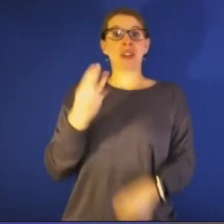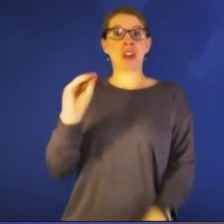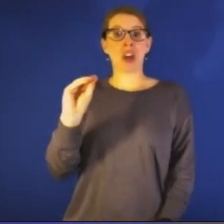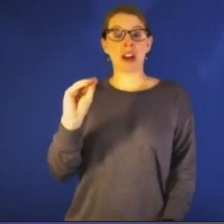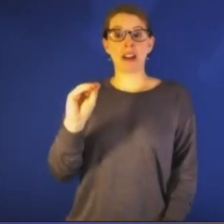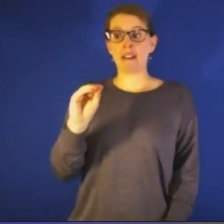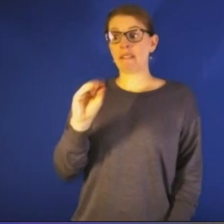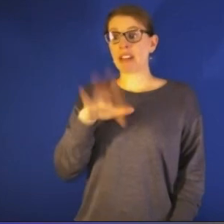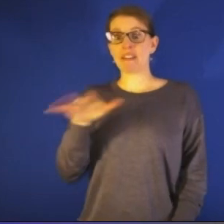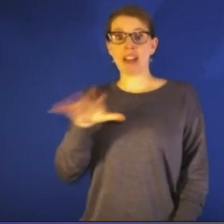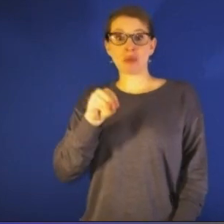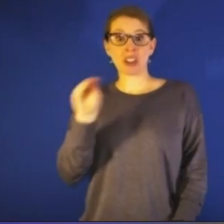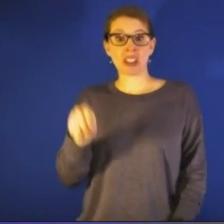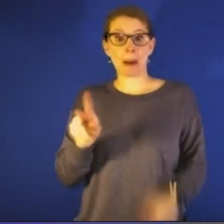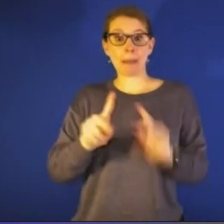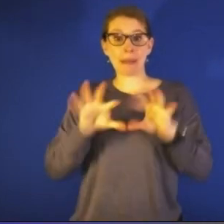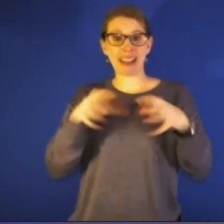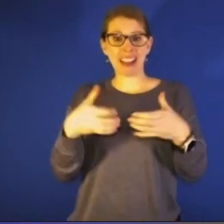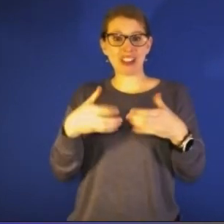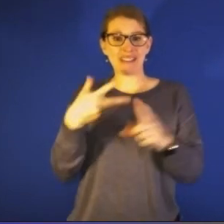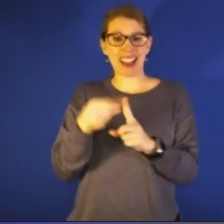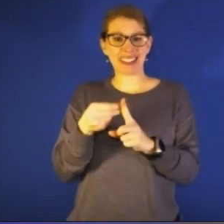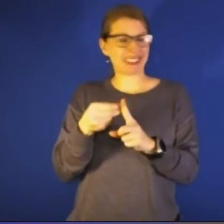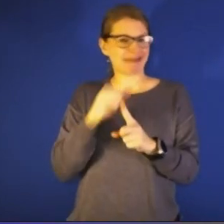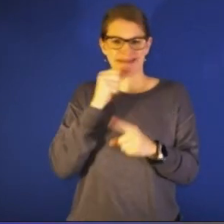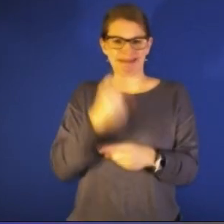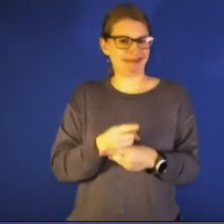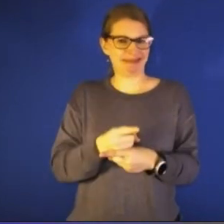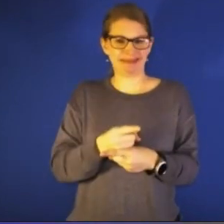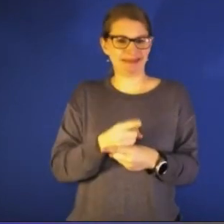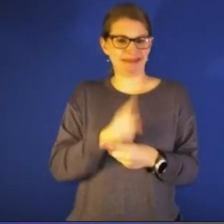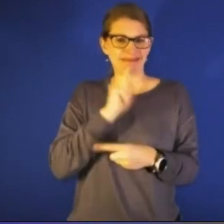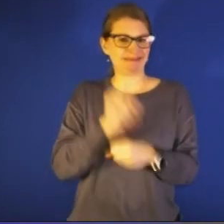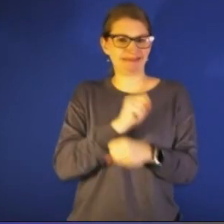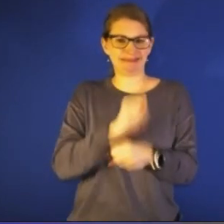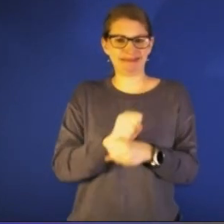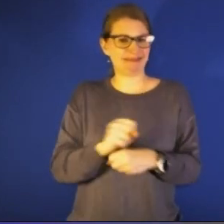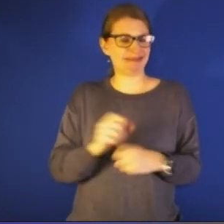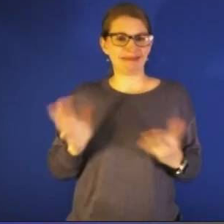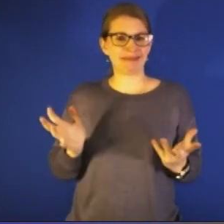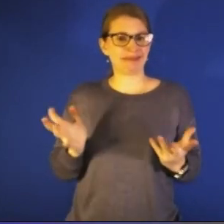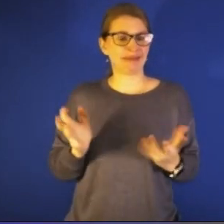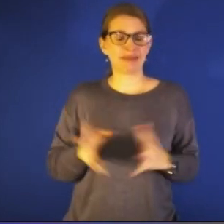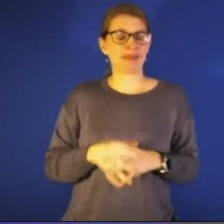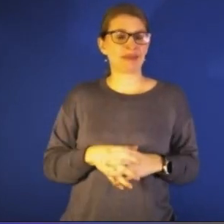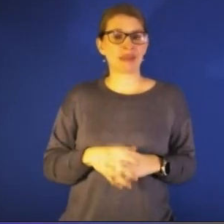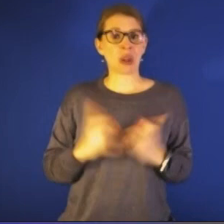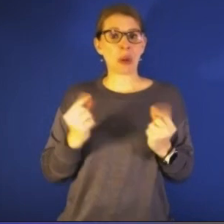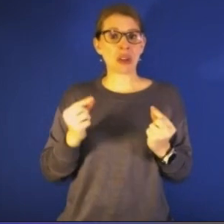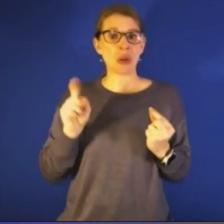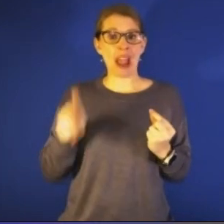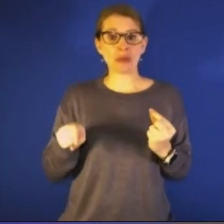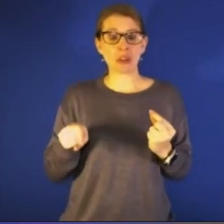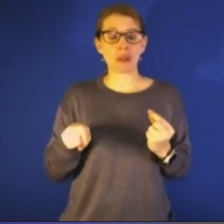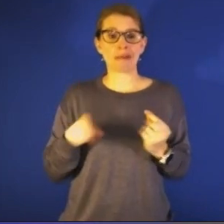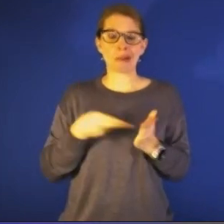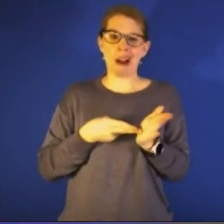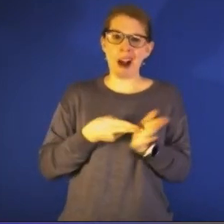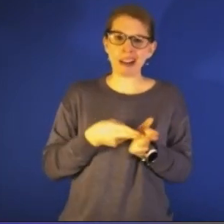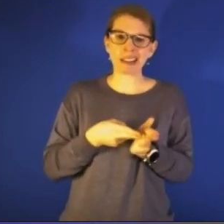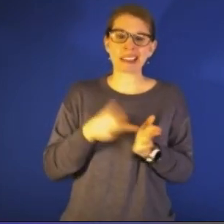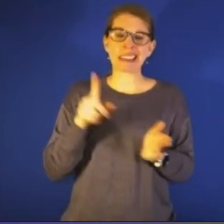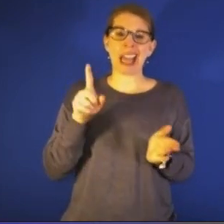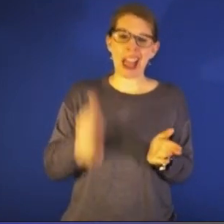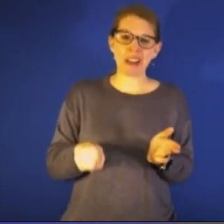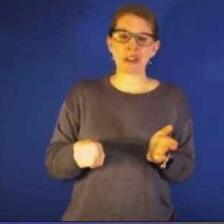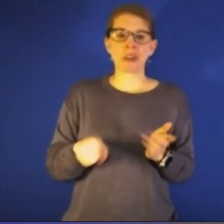population vaccinated, I mean, it's just not right. I mean, it's just not true. And I think what we have to do is just be honest about this and quit trying